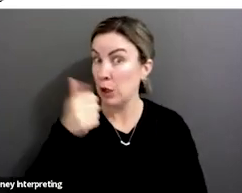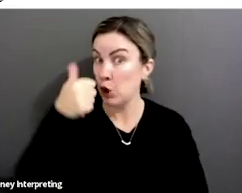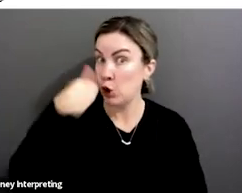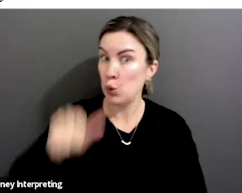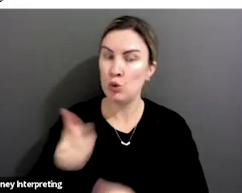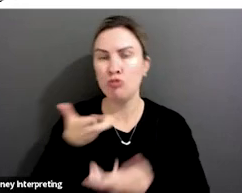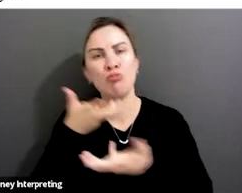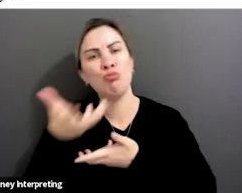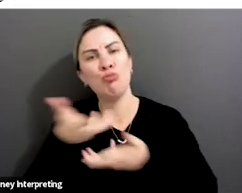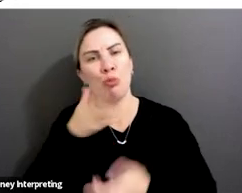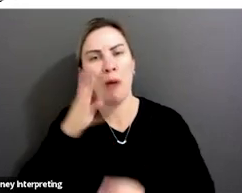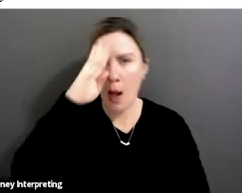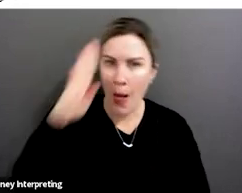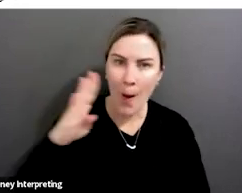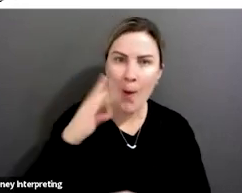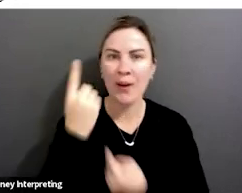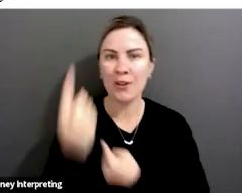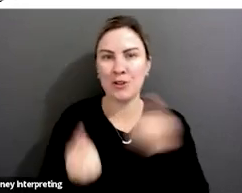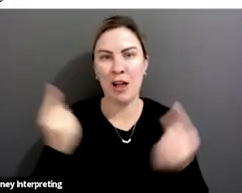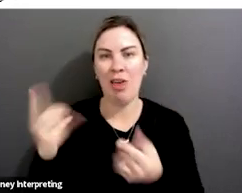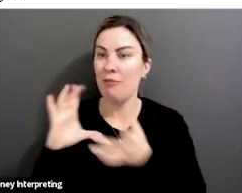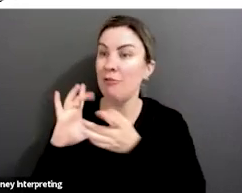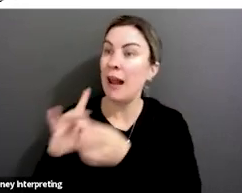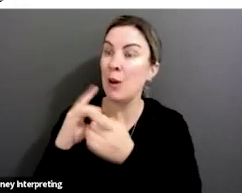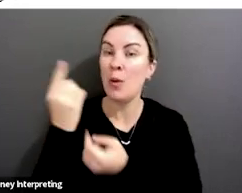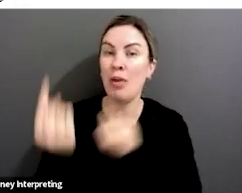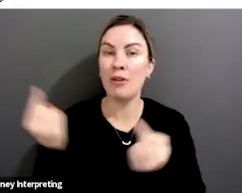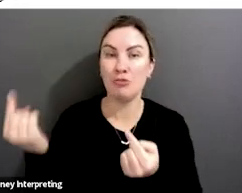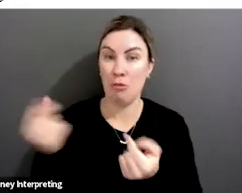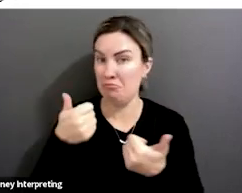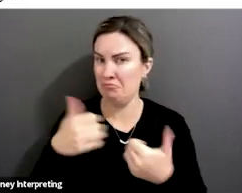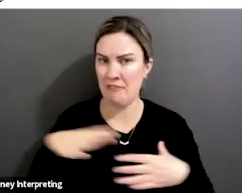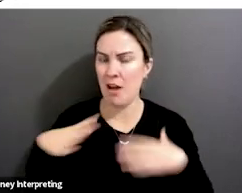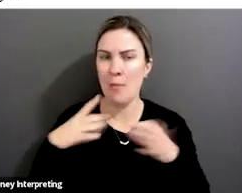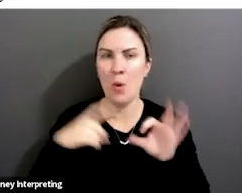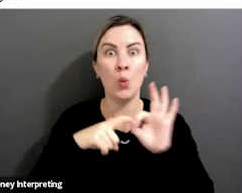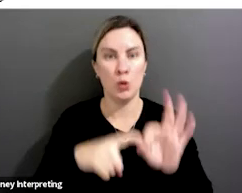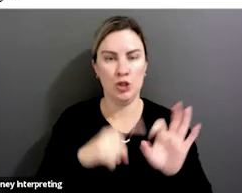right now to say hello and connect with others who are on the seminar.